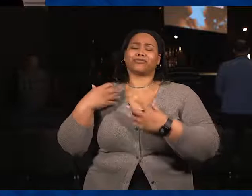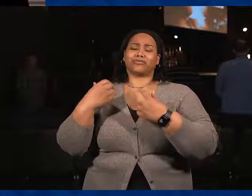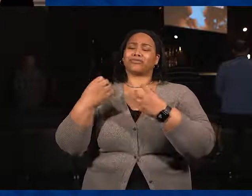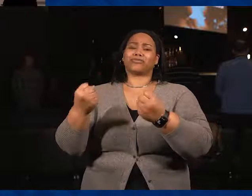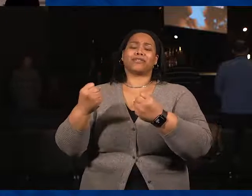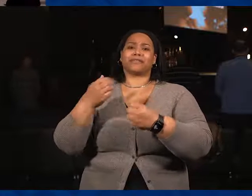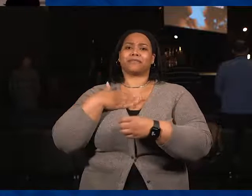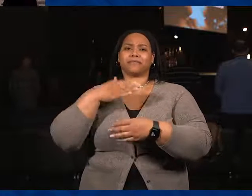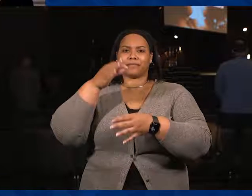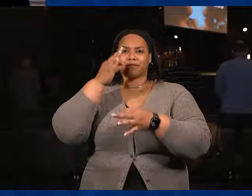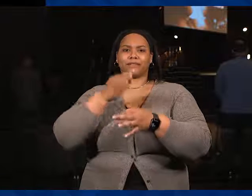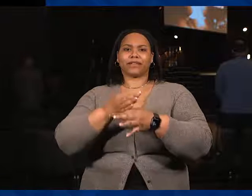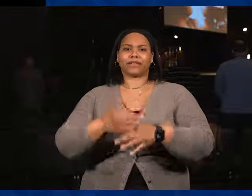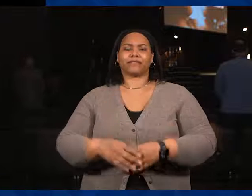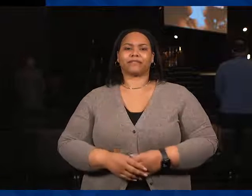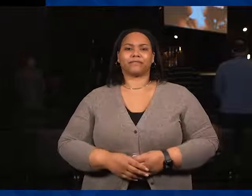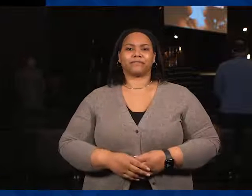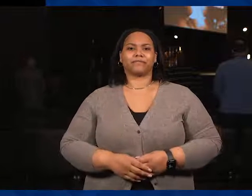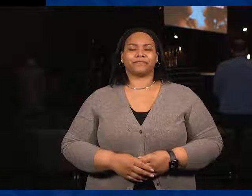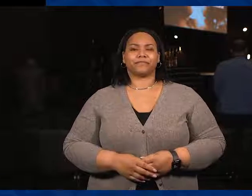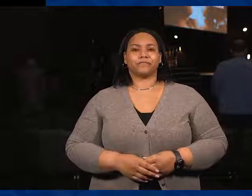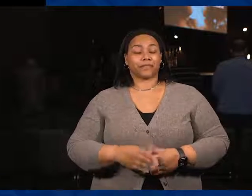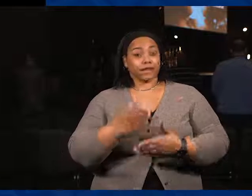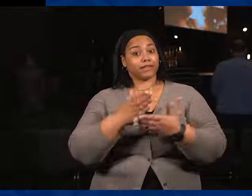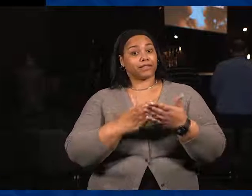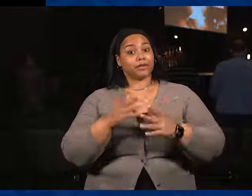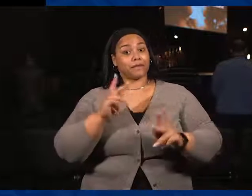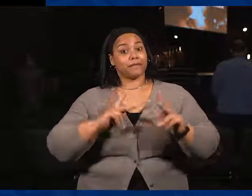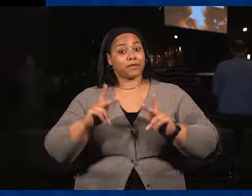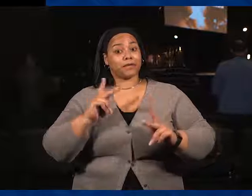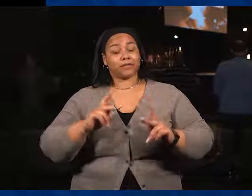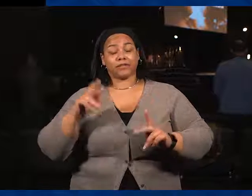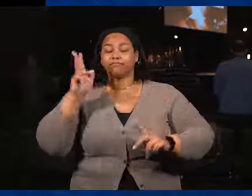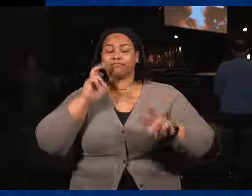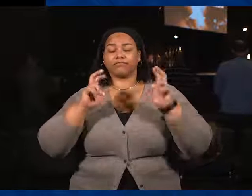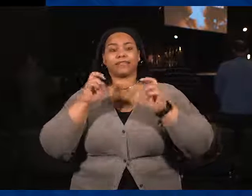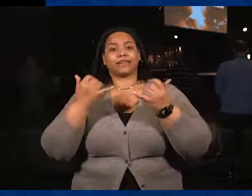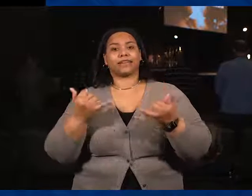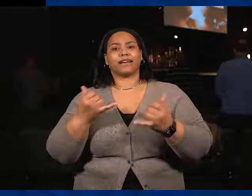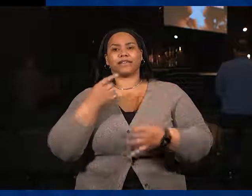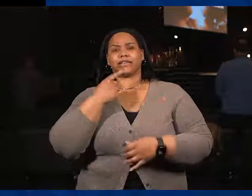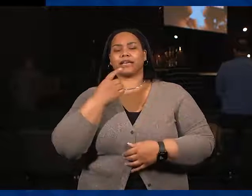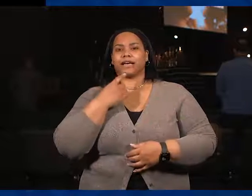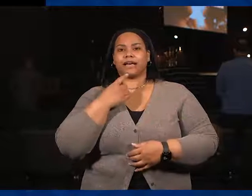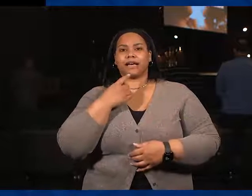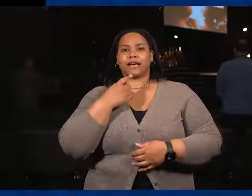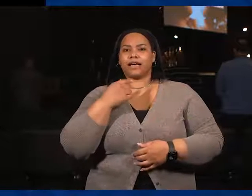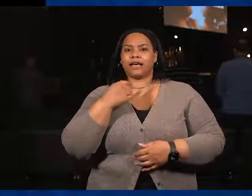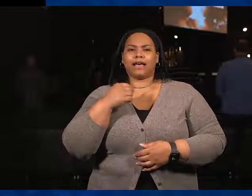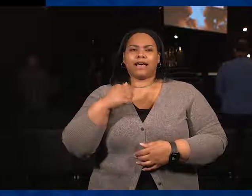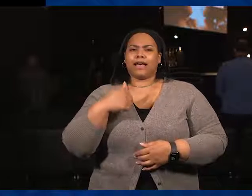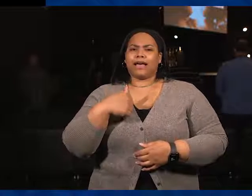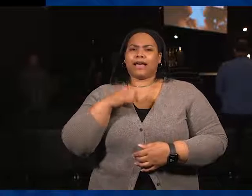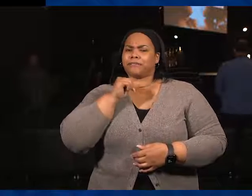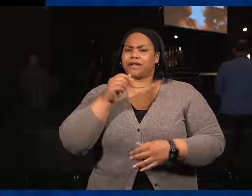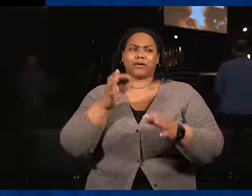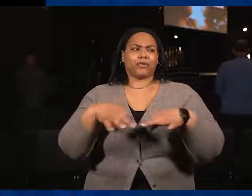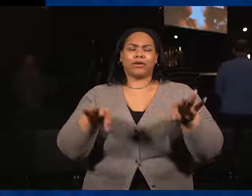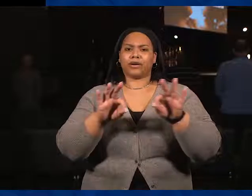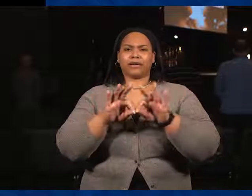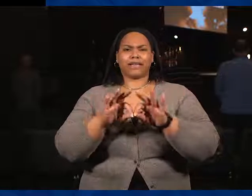faith. There's some of you who are listening to me right now and you're saying, you know, there's something I've done. I feel unworthy. I've made